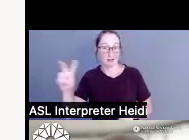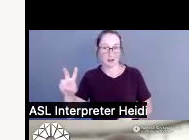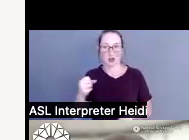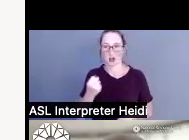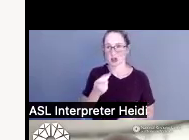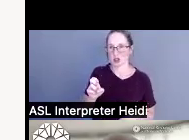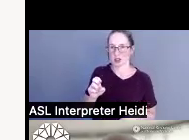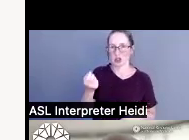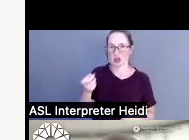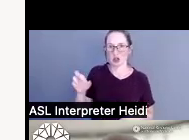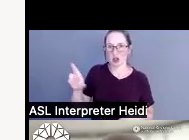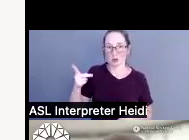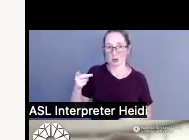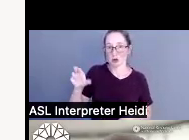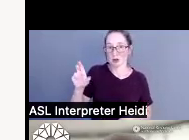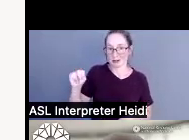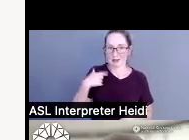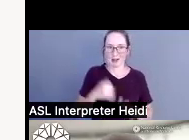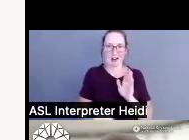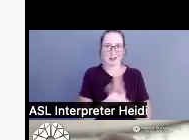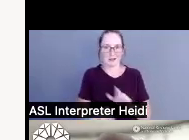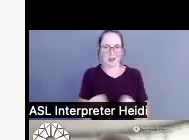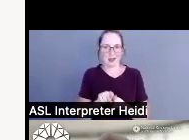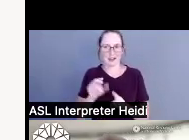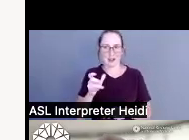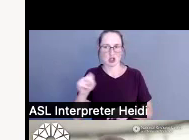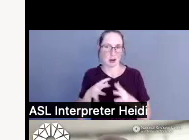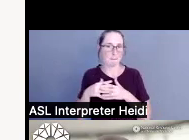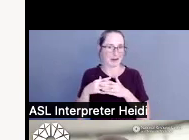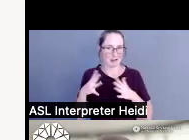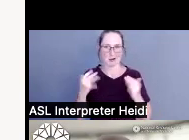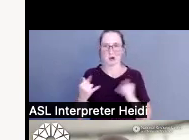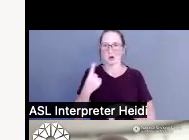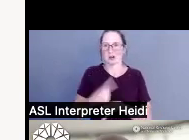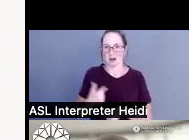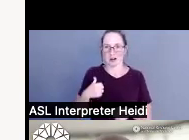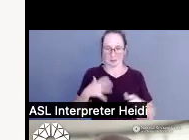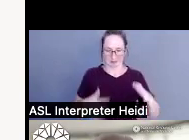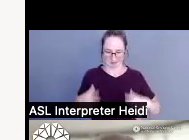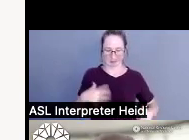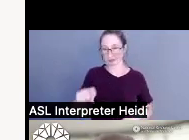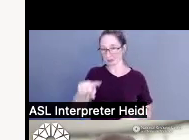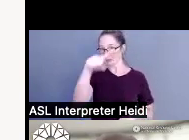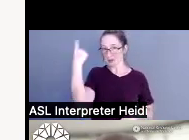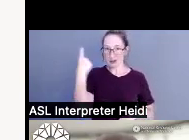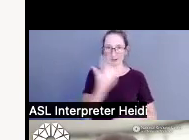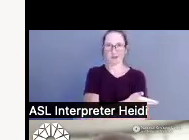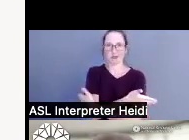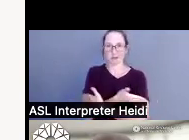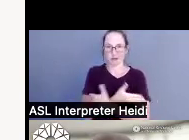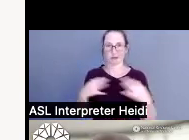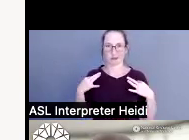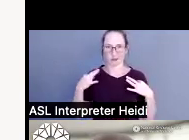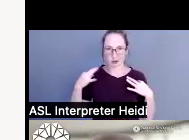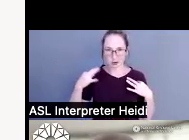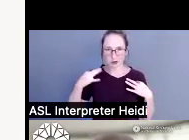her pronouns, and I identify as Nigerian American. Today, I am wearing a black short sleeve shirt. I